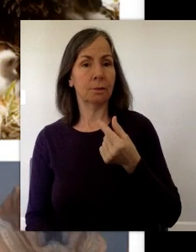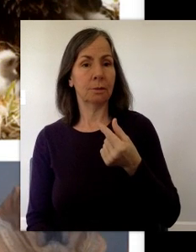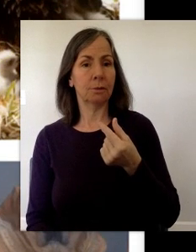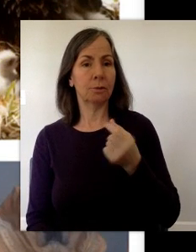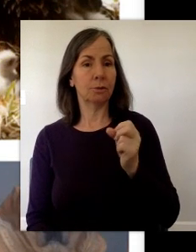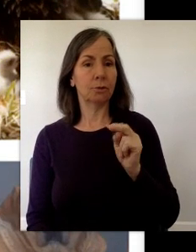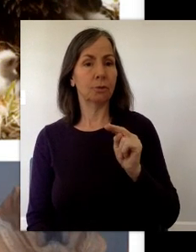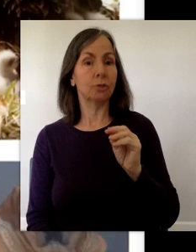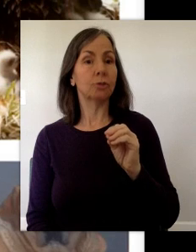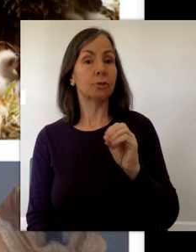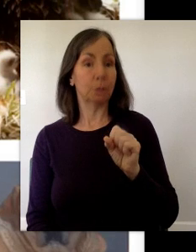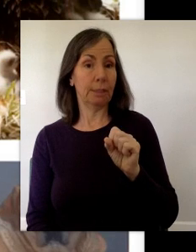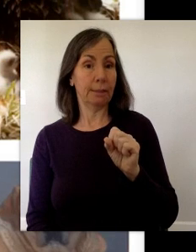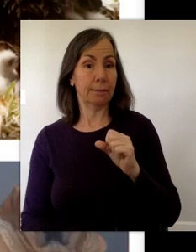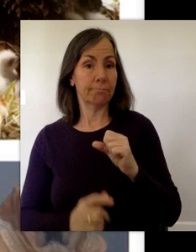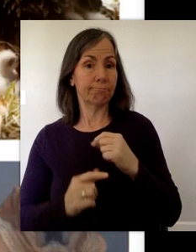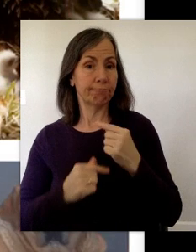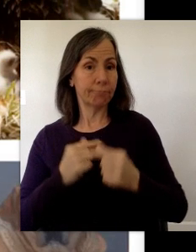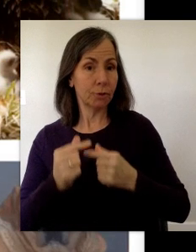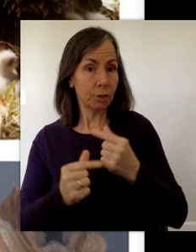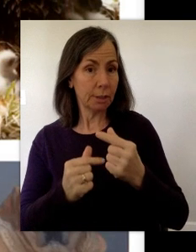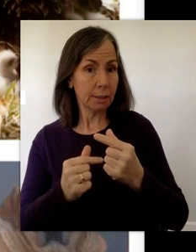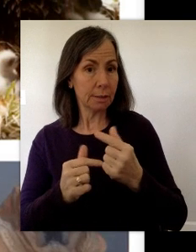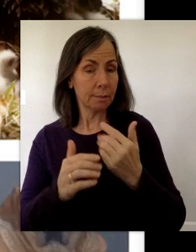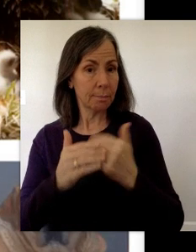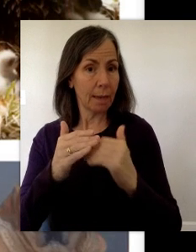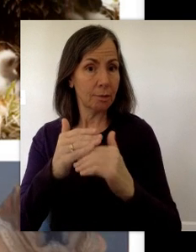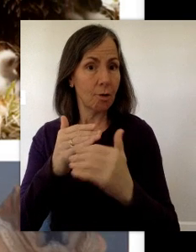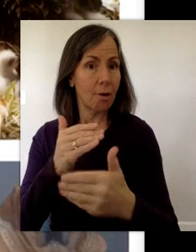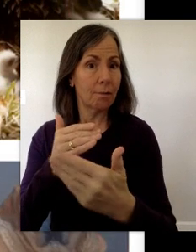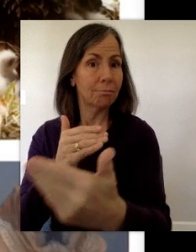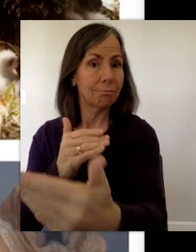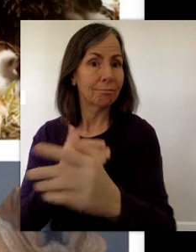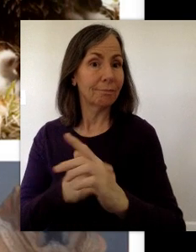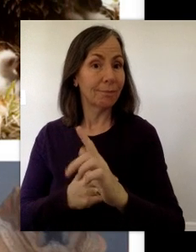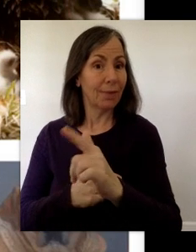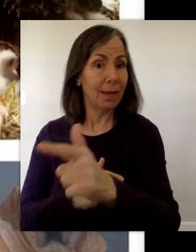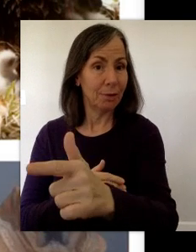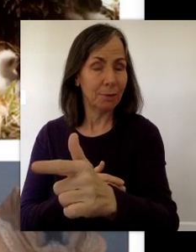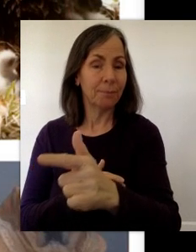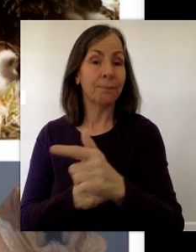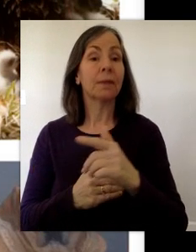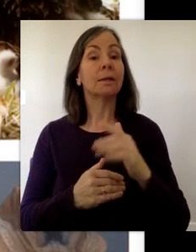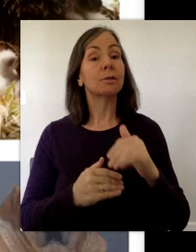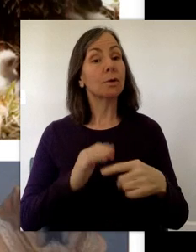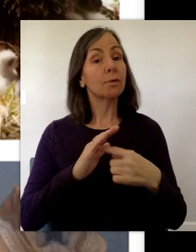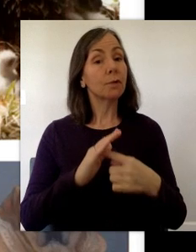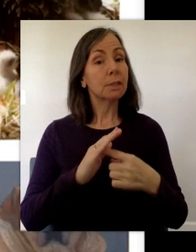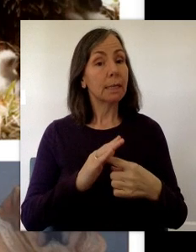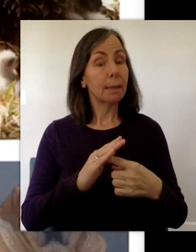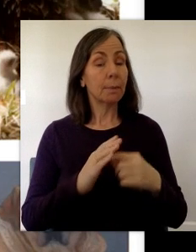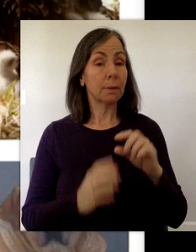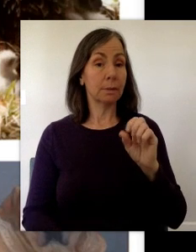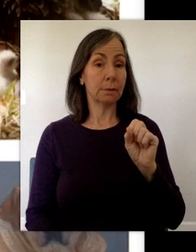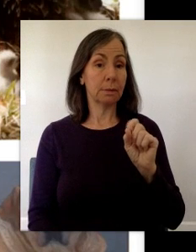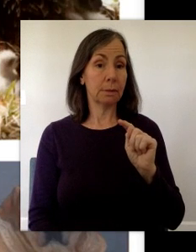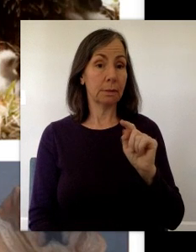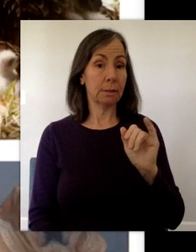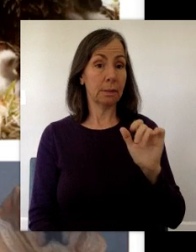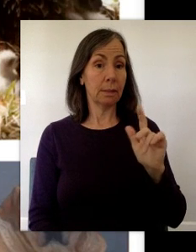best traits, the best adaptations. So the sticklebacks with the short spines